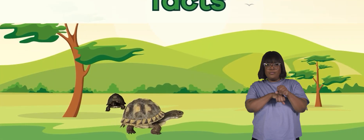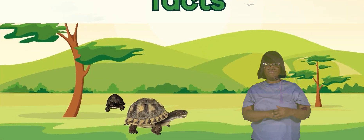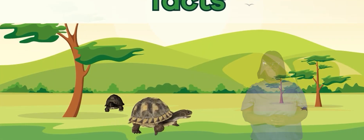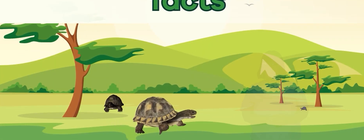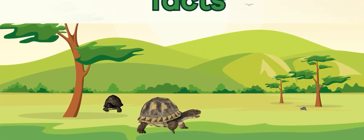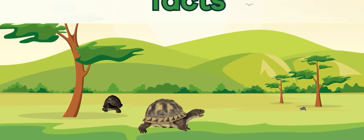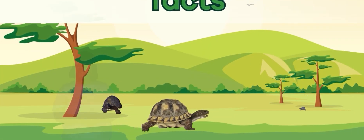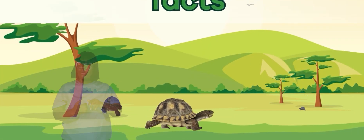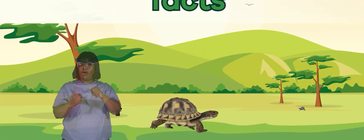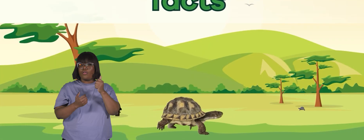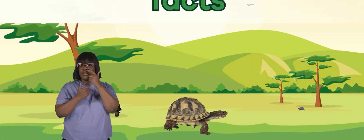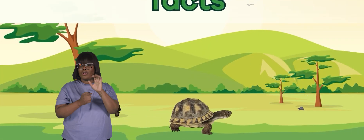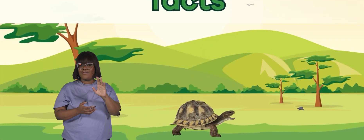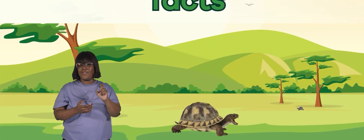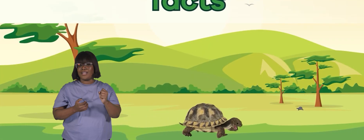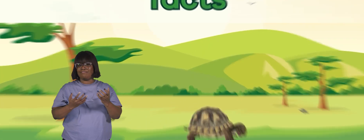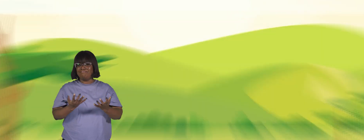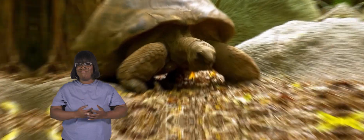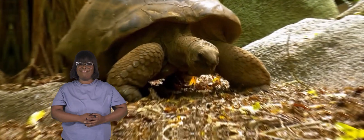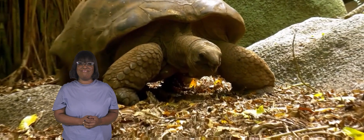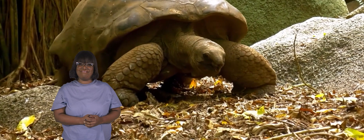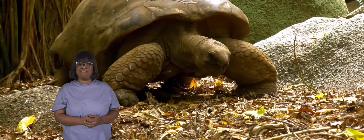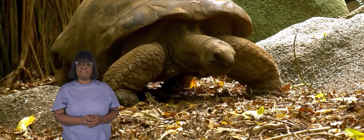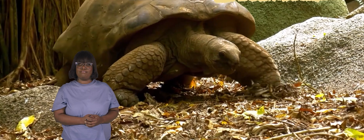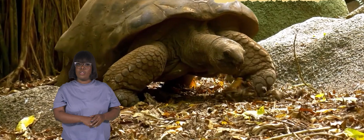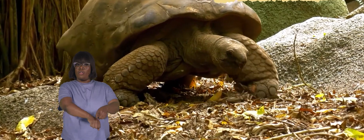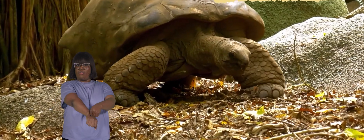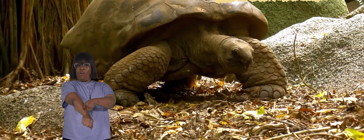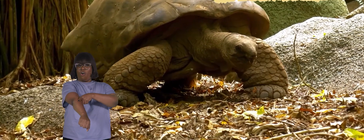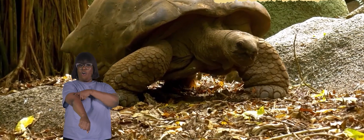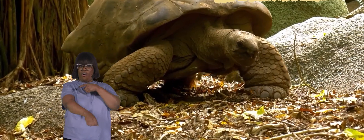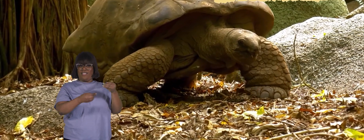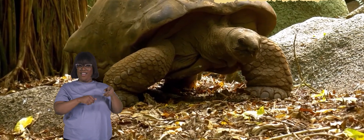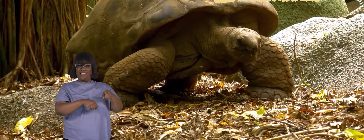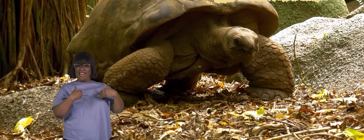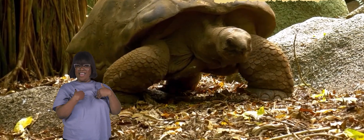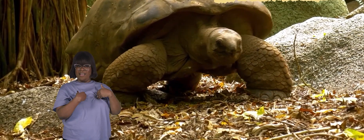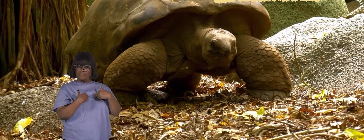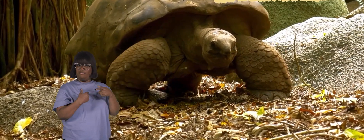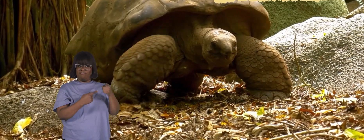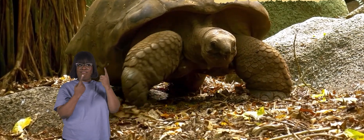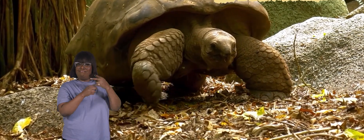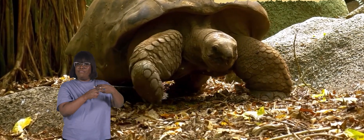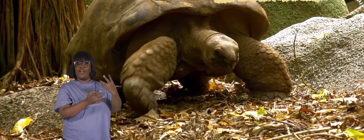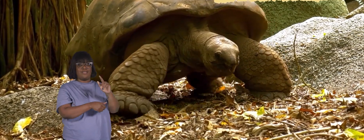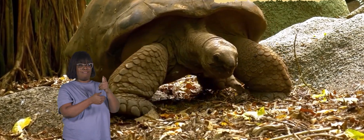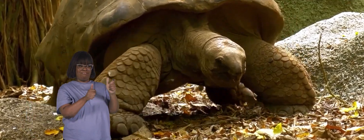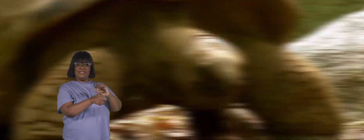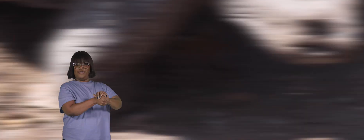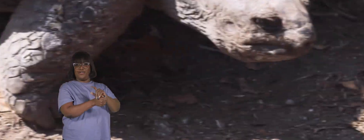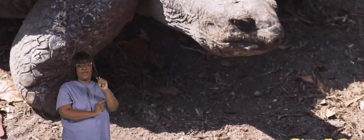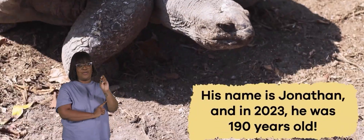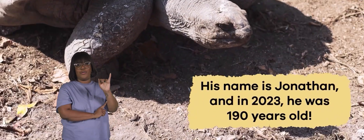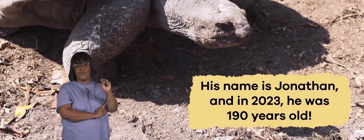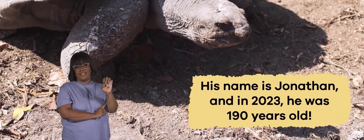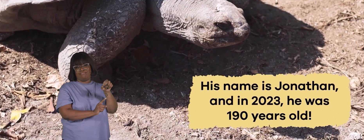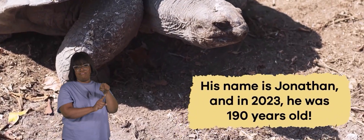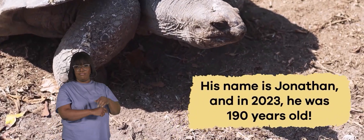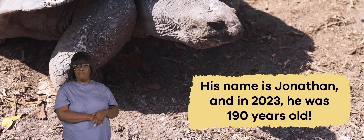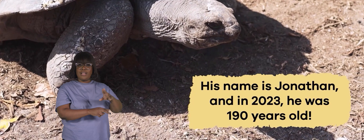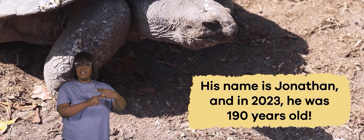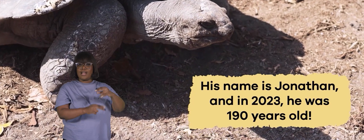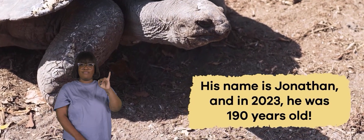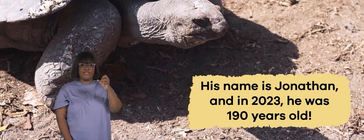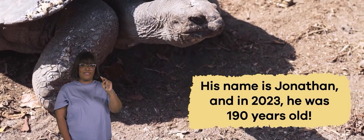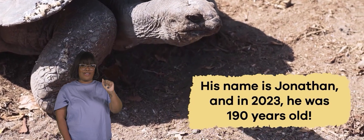Other interesting facts. The longest living land animal in the world is a tortoise. His name is